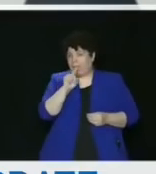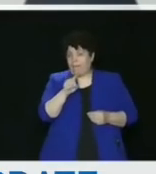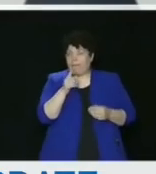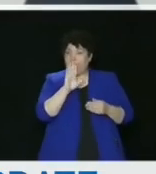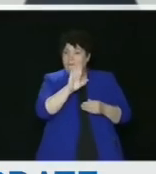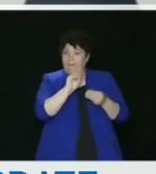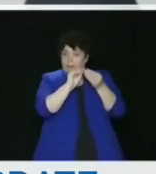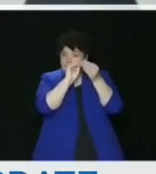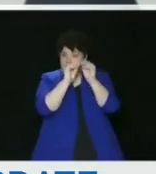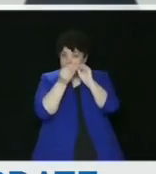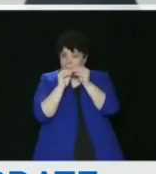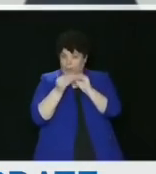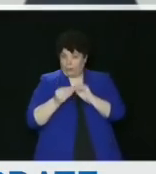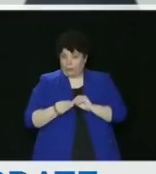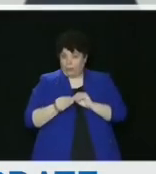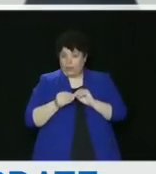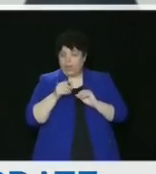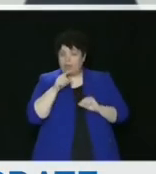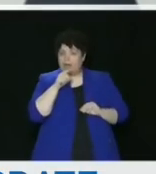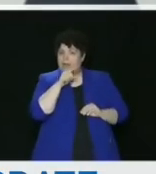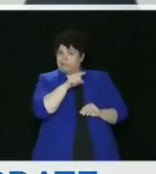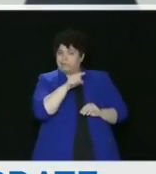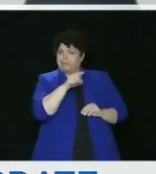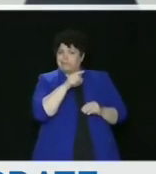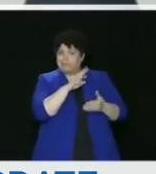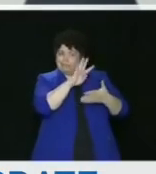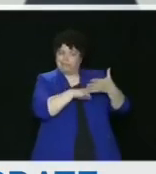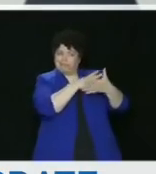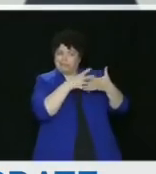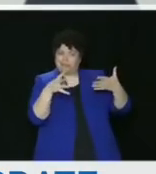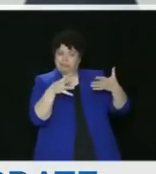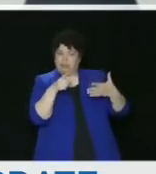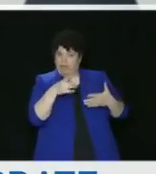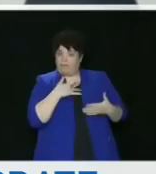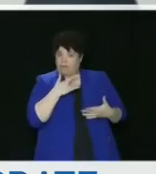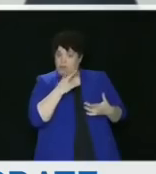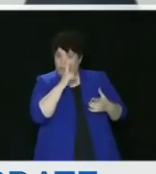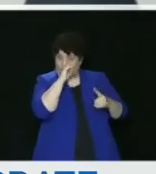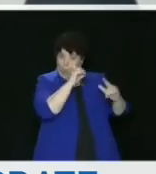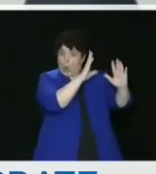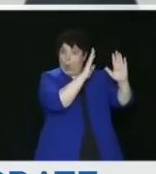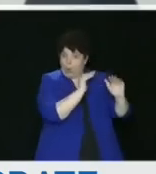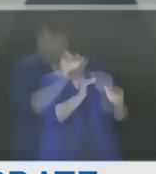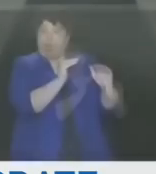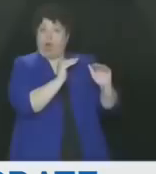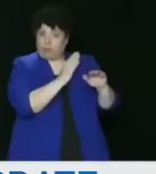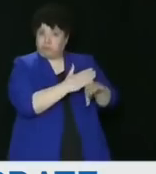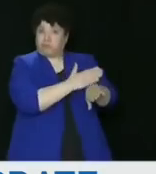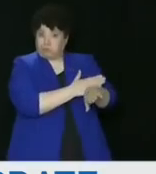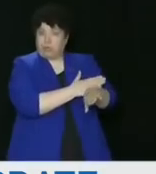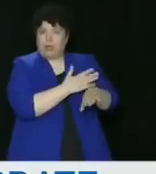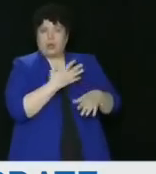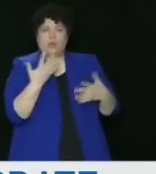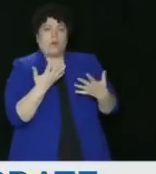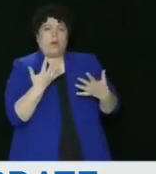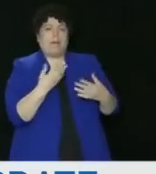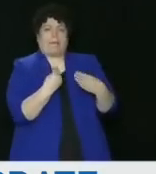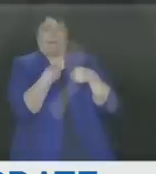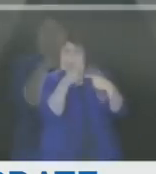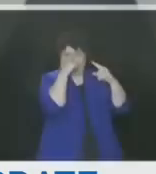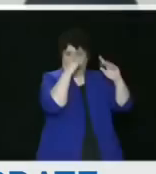we have before us, do you see a small light of hope, spark of light, and what is it?